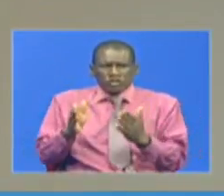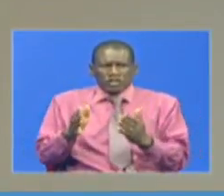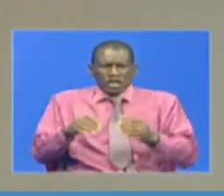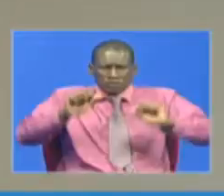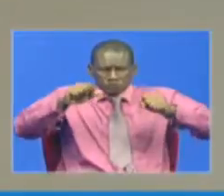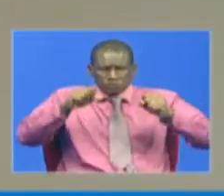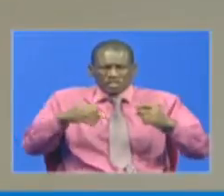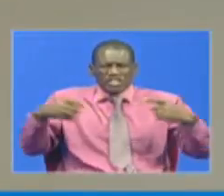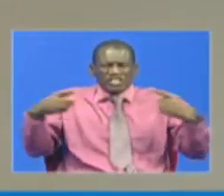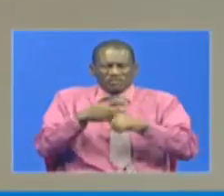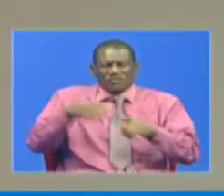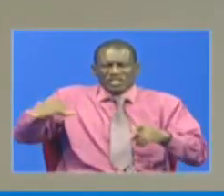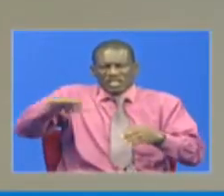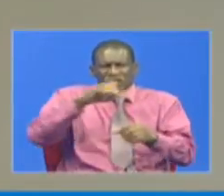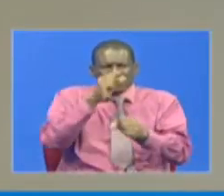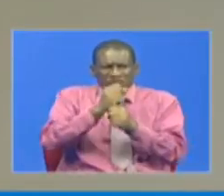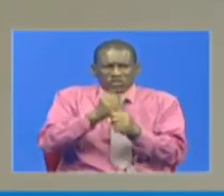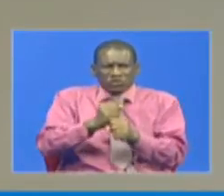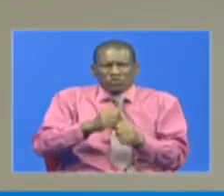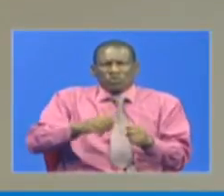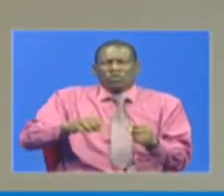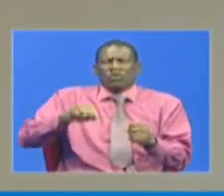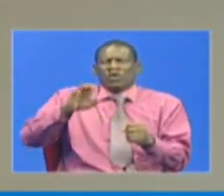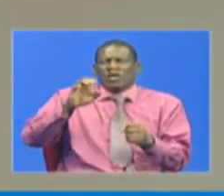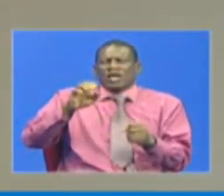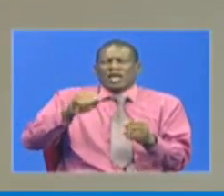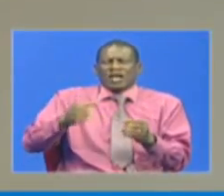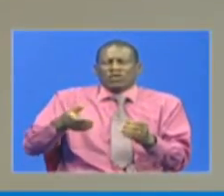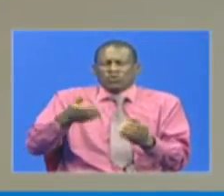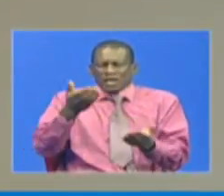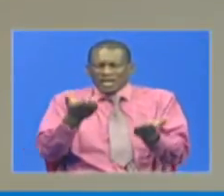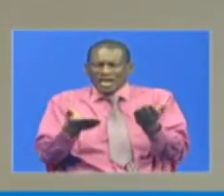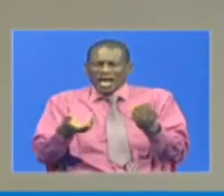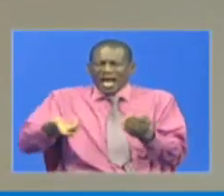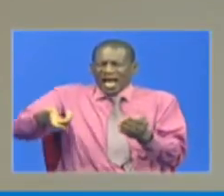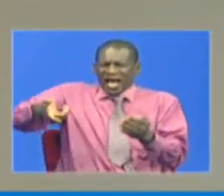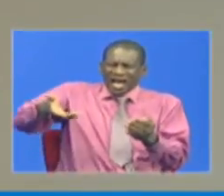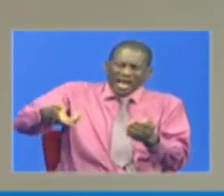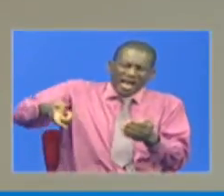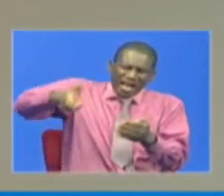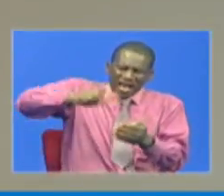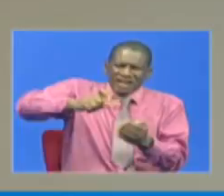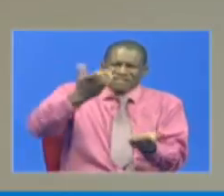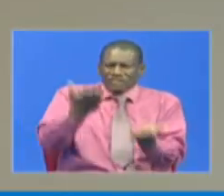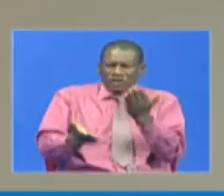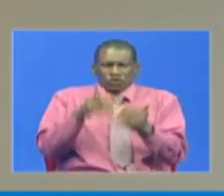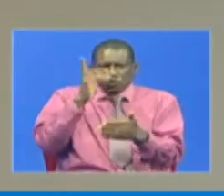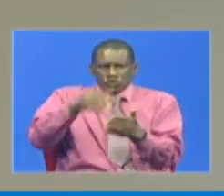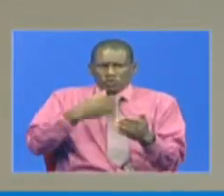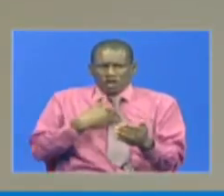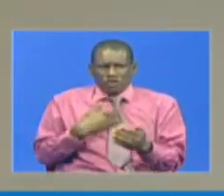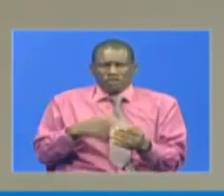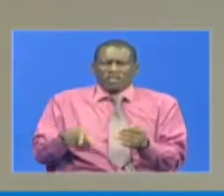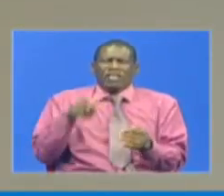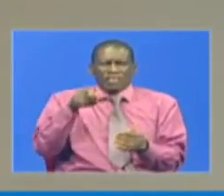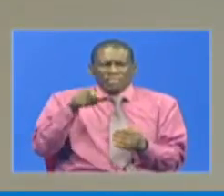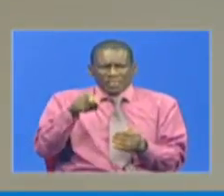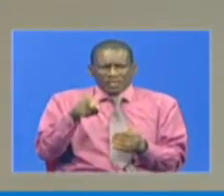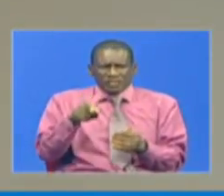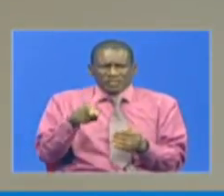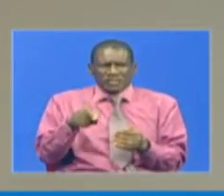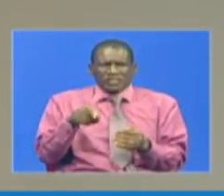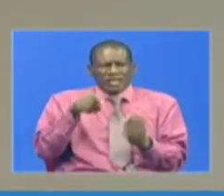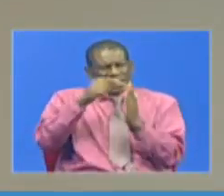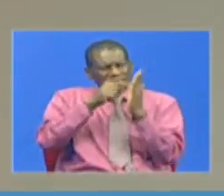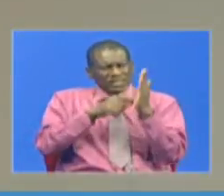of fields to do extra value addition, which then give new markets. And that really, that agenda should